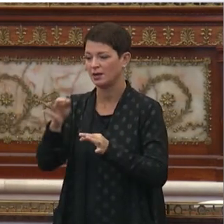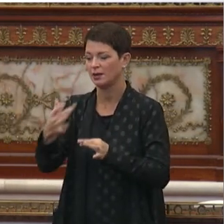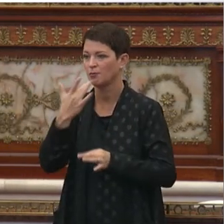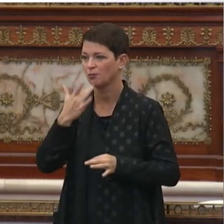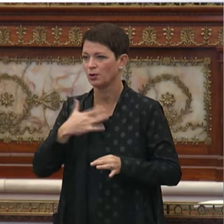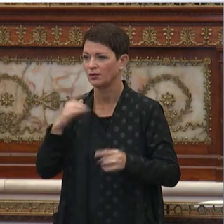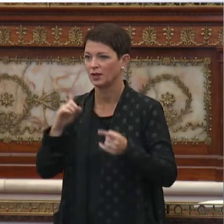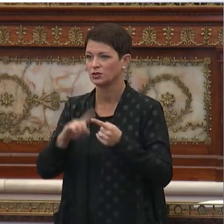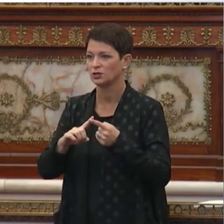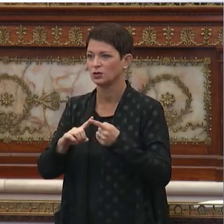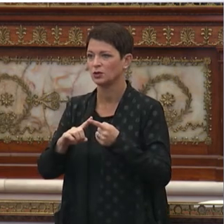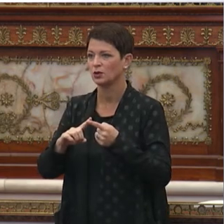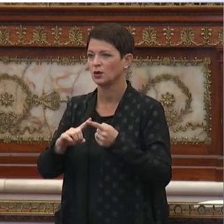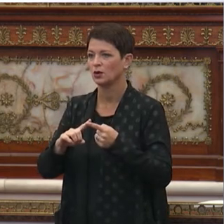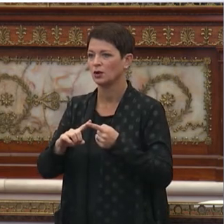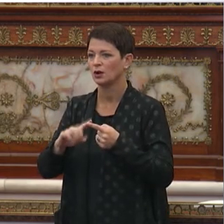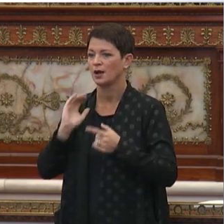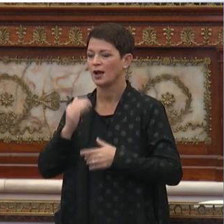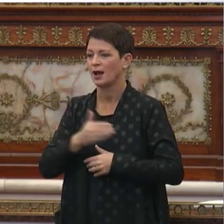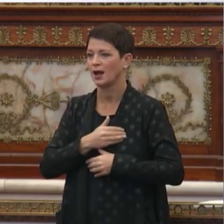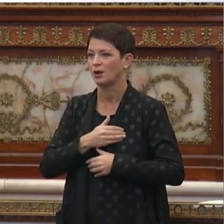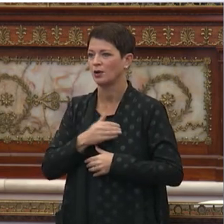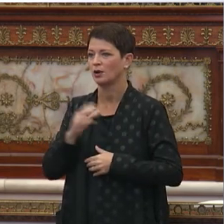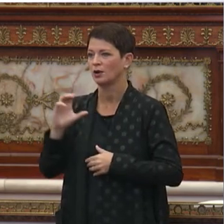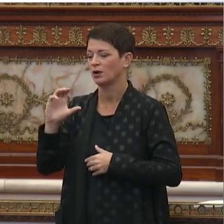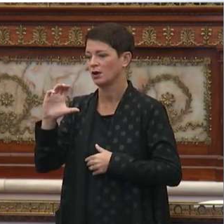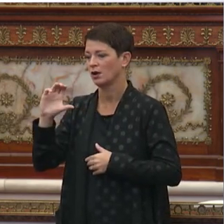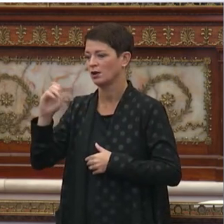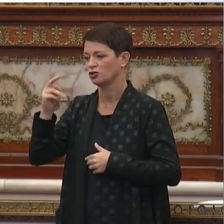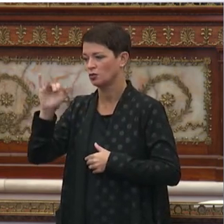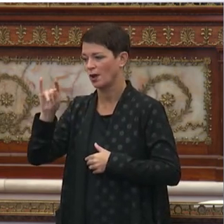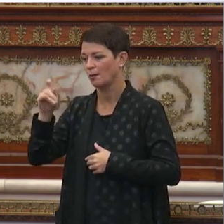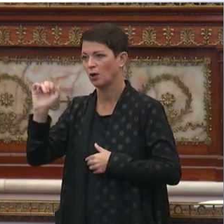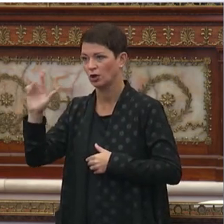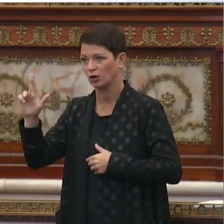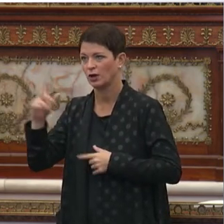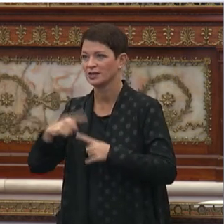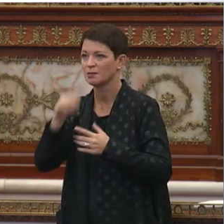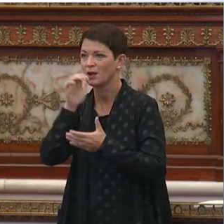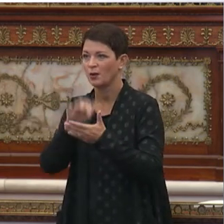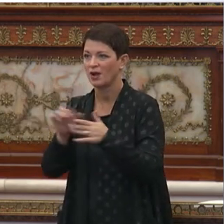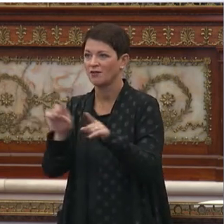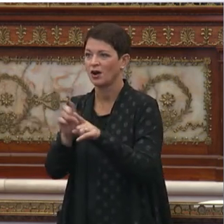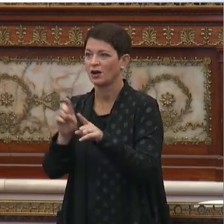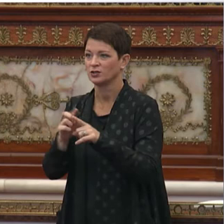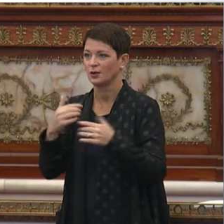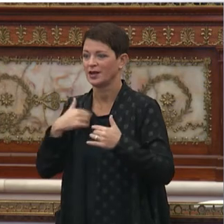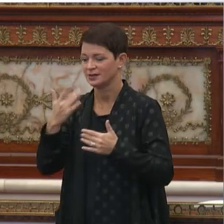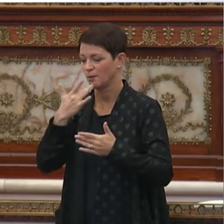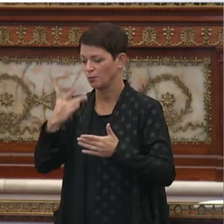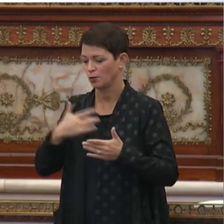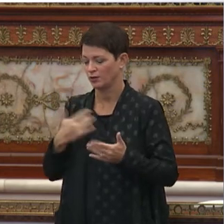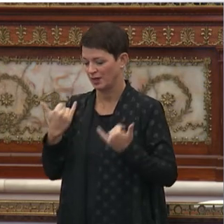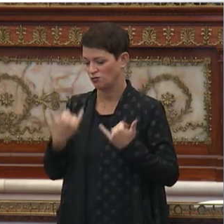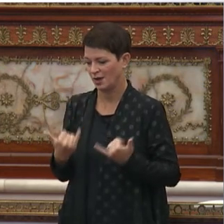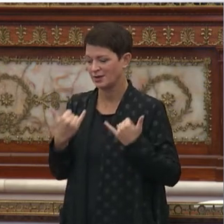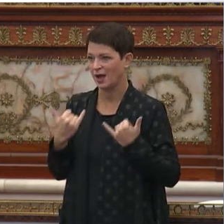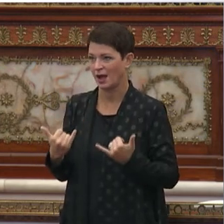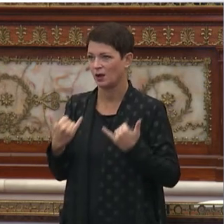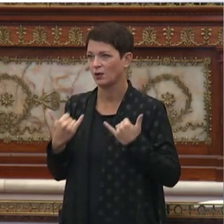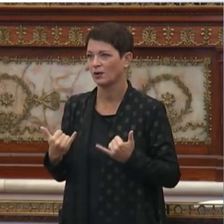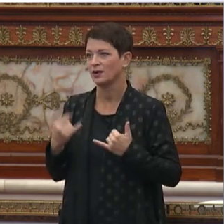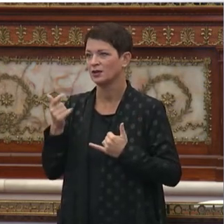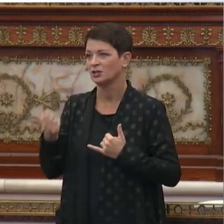to our Majority Leader, Sherelle Parker. And as my wife, who also has a birthday this time period,